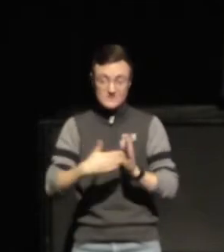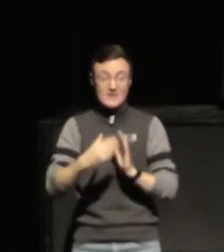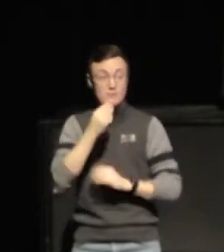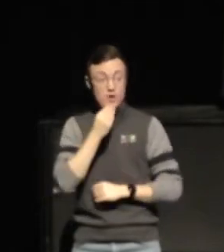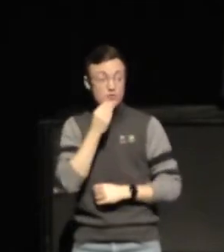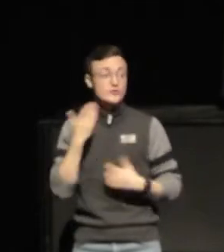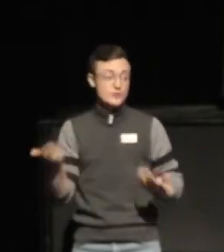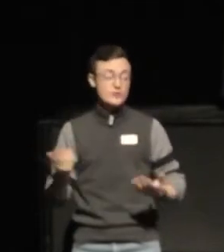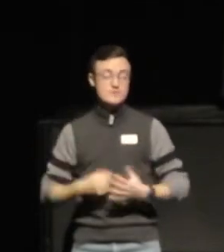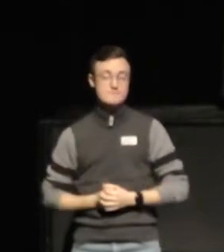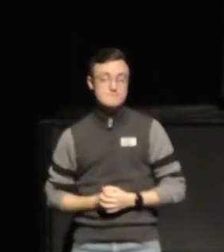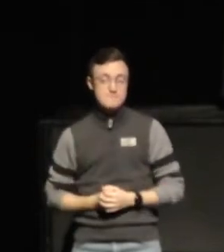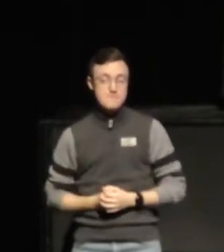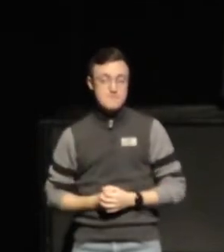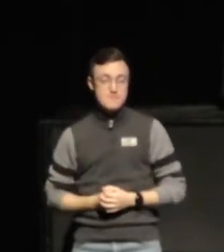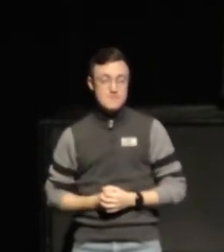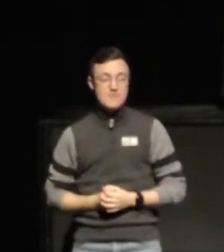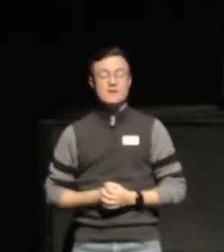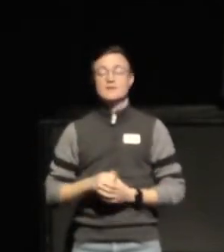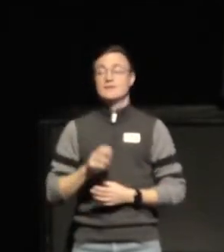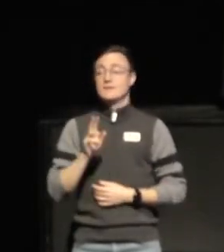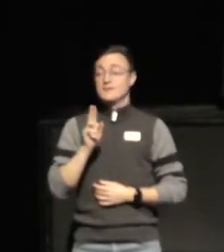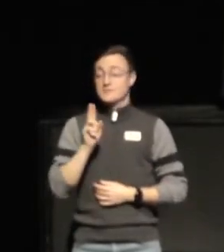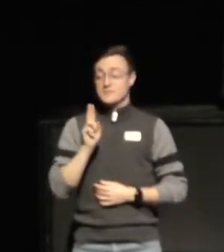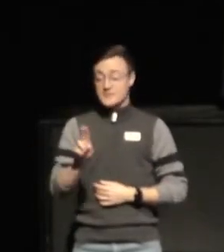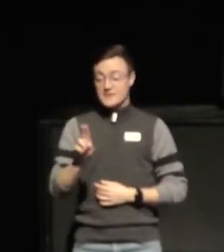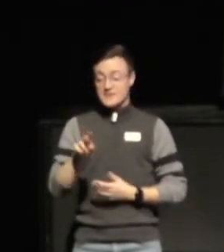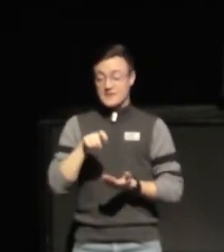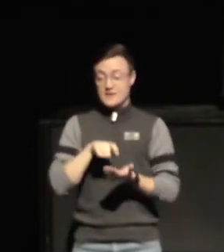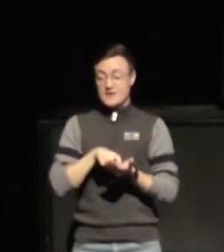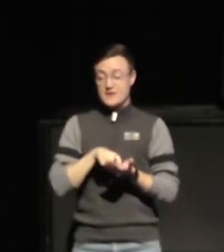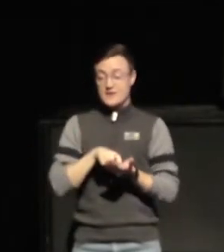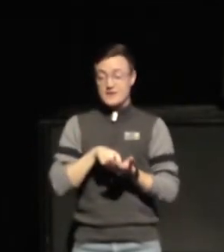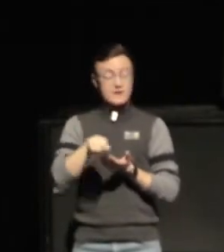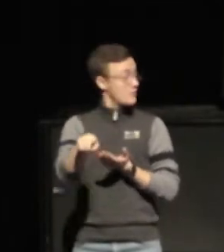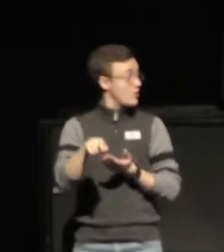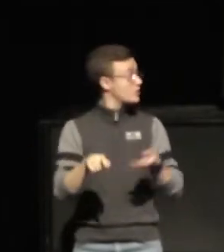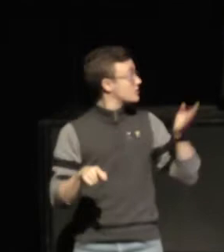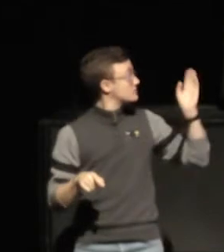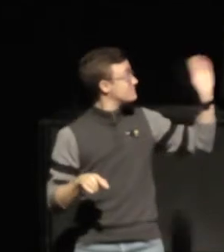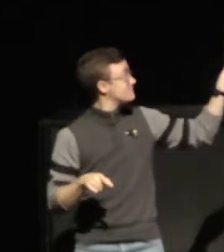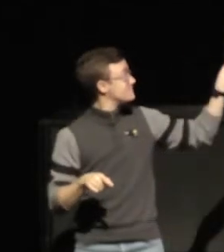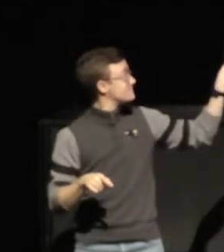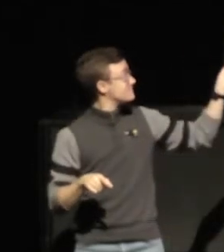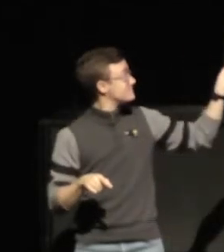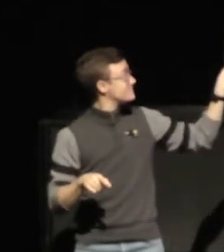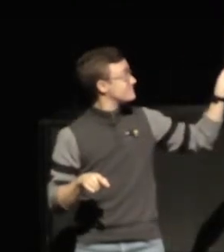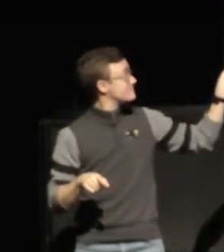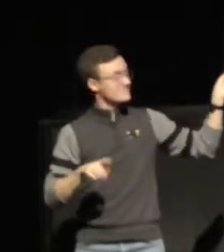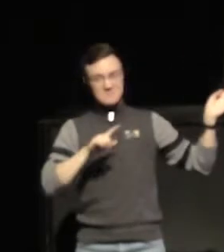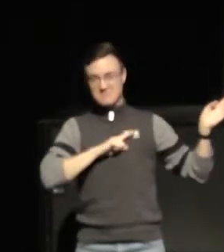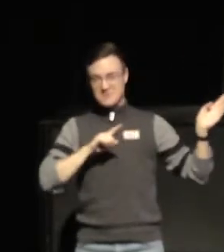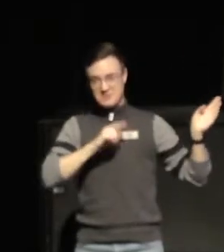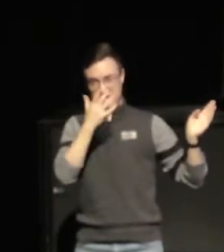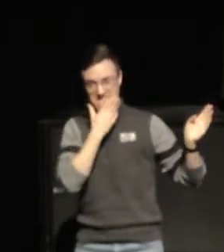today. So it wasn't the report, which has a very beautiful cover. It was a collective